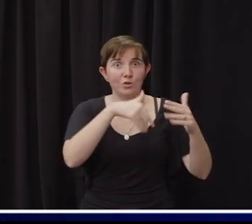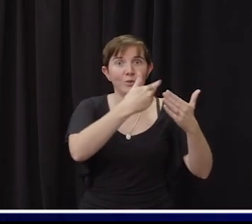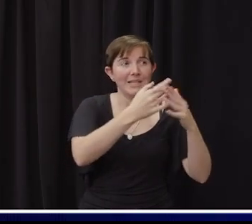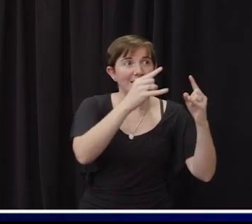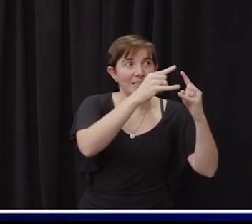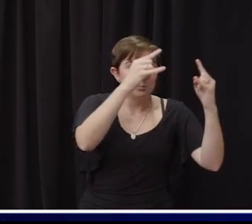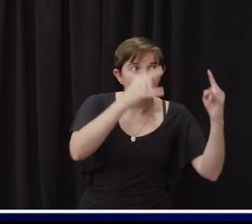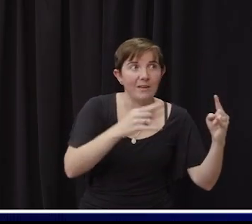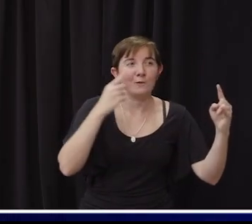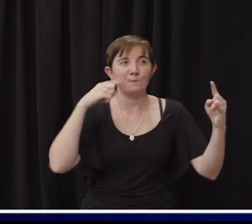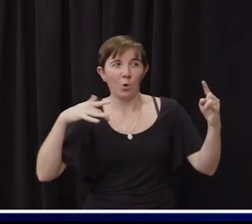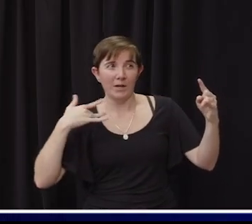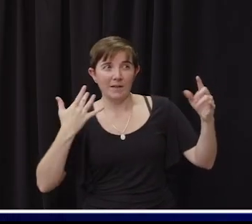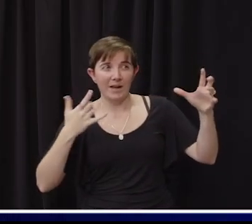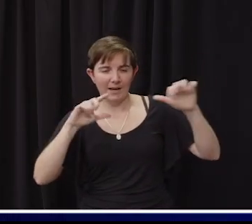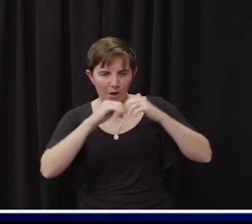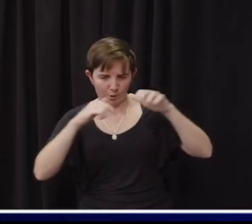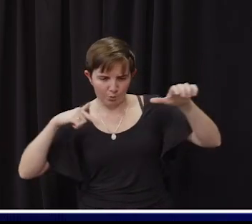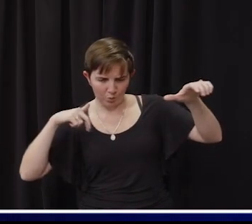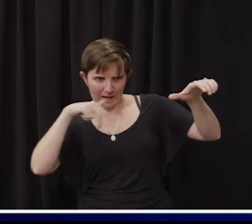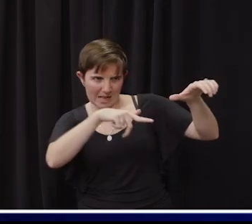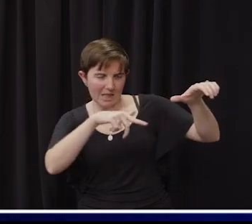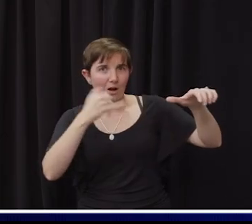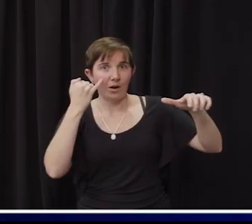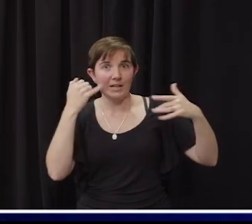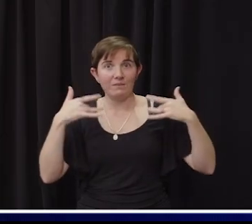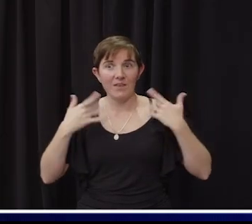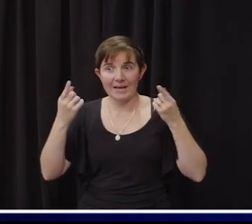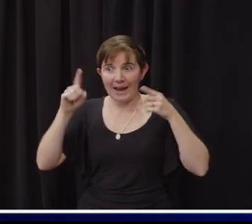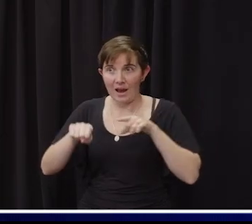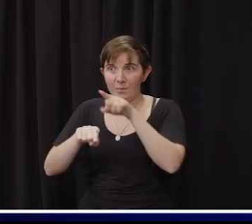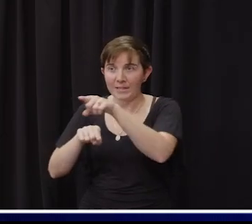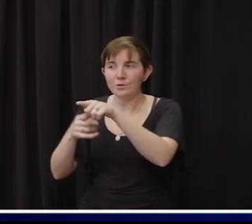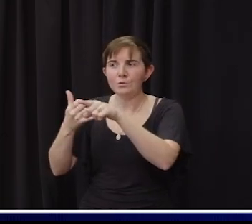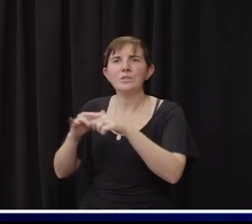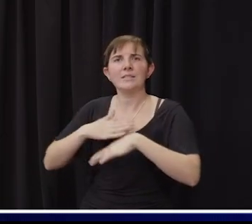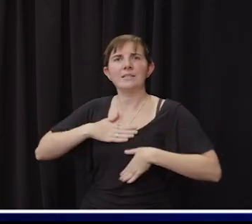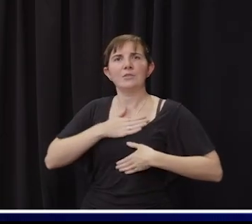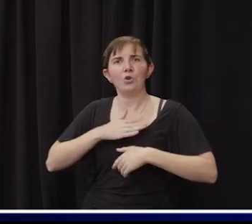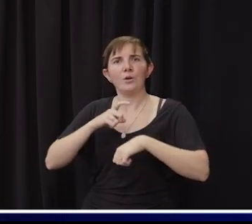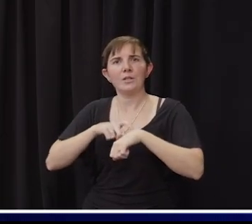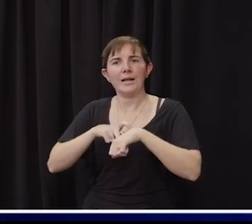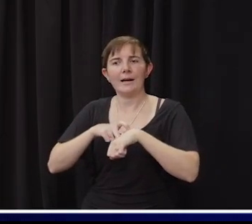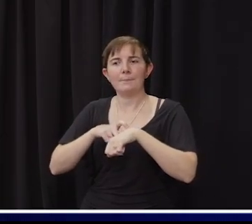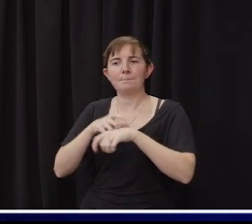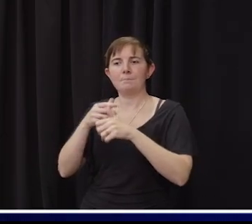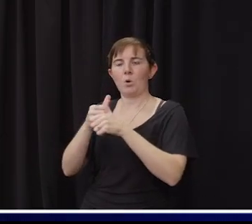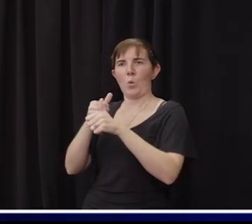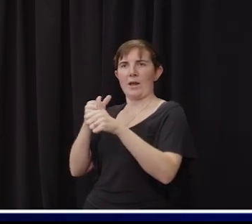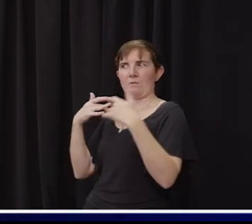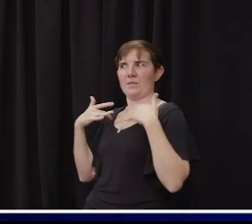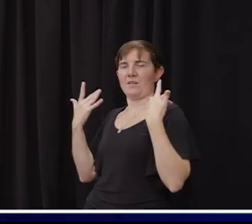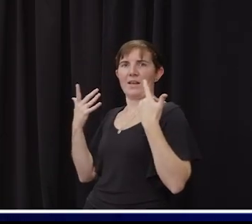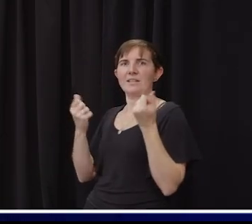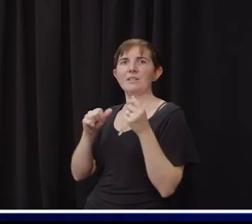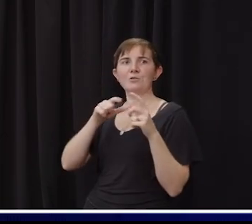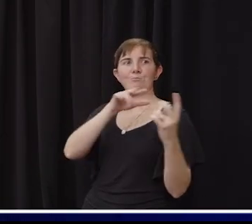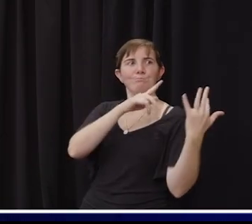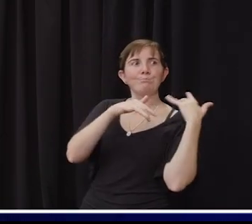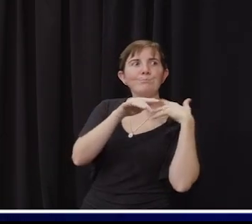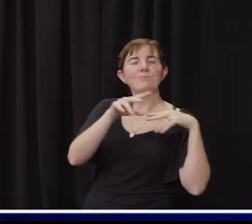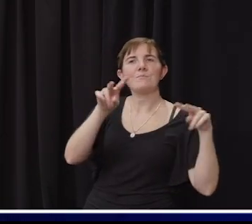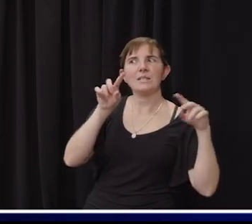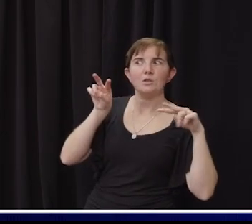for an event? And if there's an event happening, can you still enjoy your time in the park and get around the event? Maybe just looking